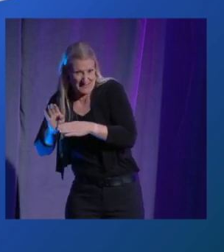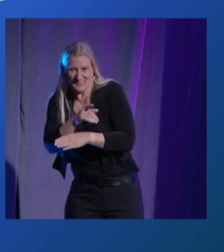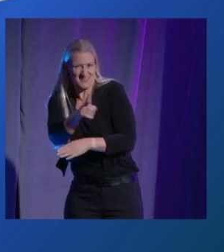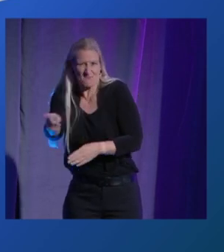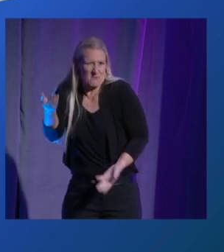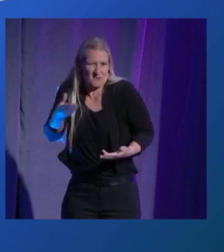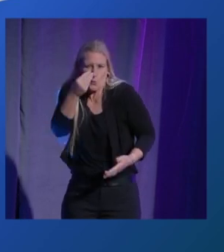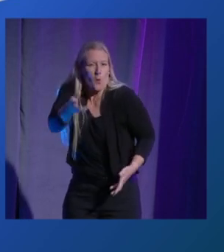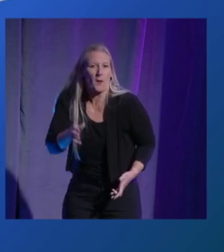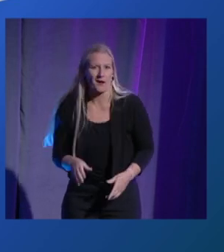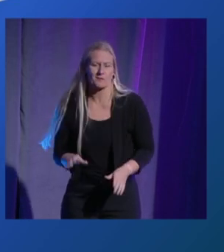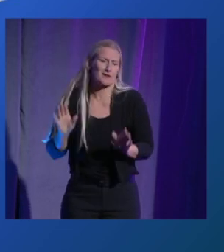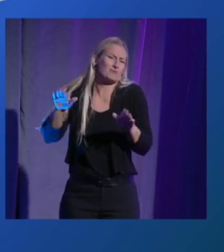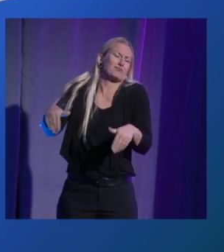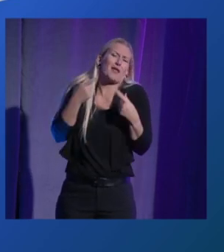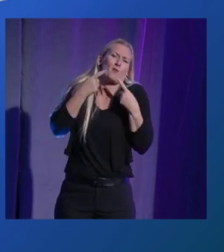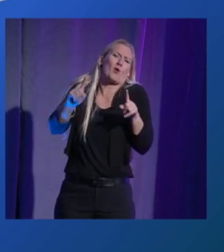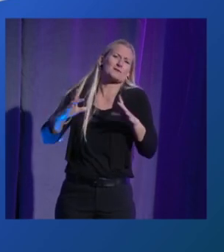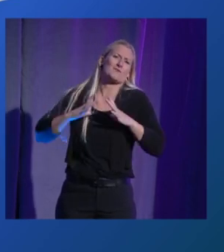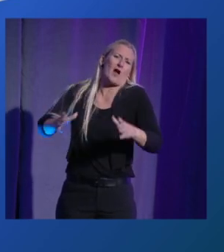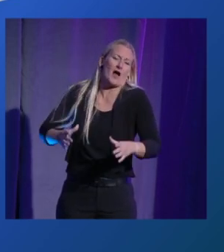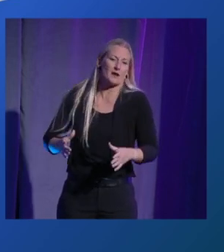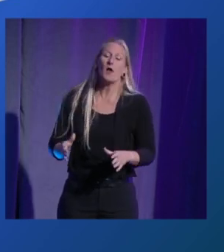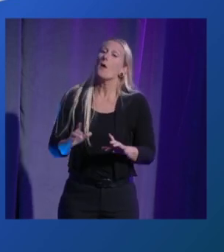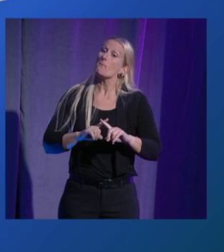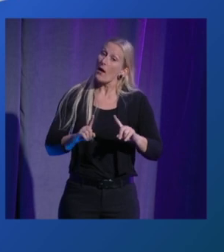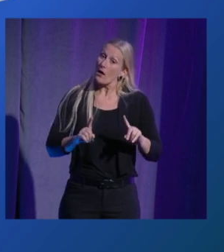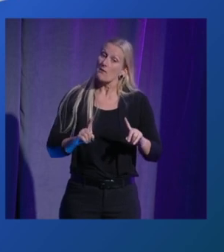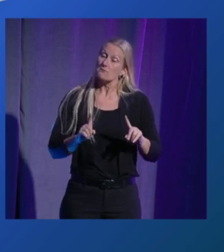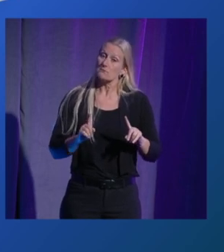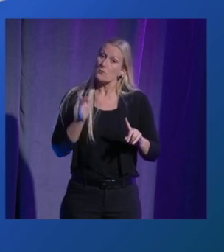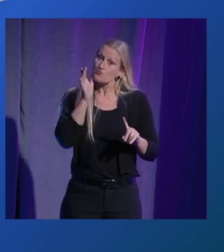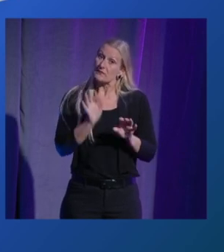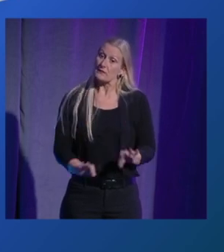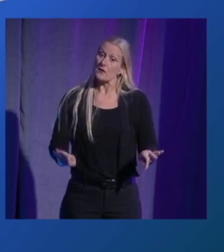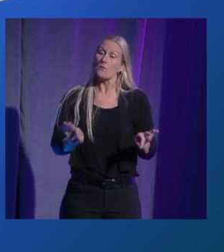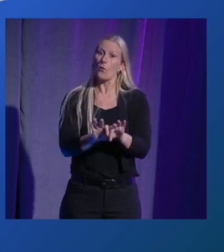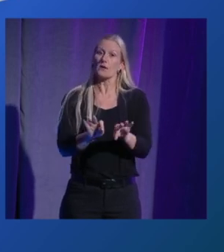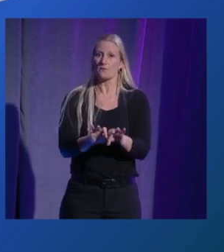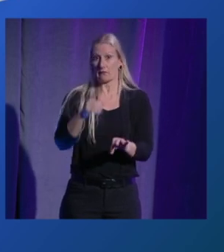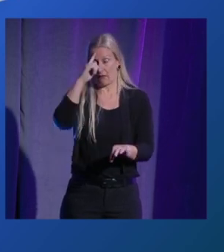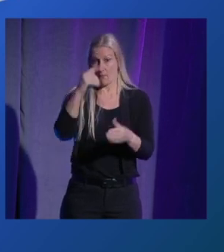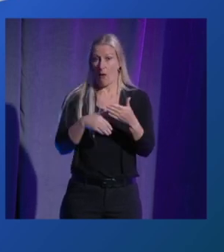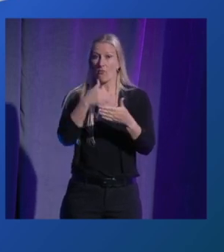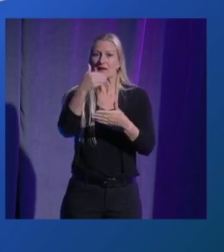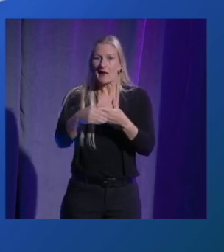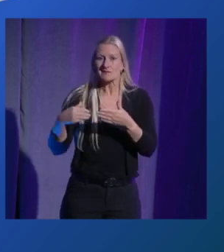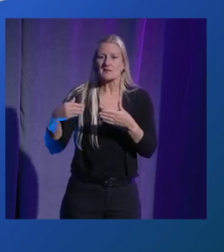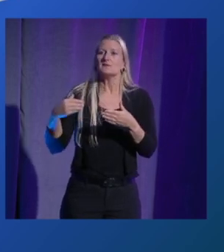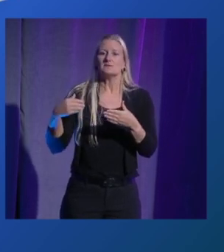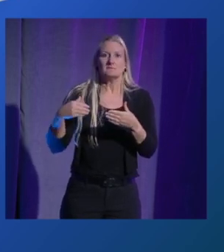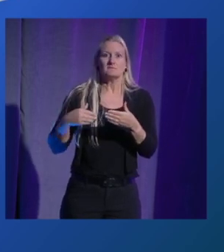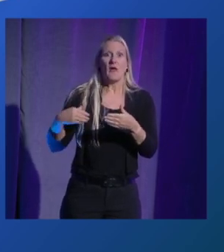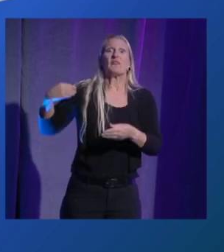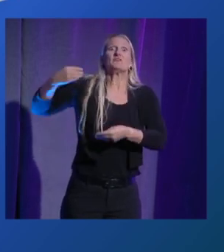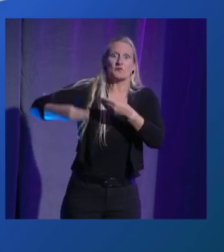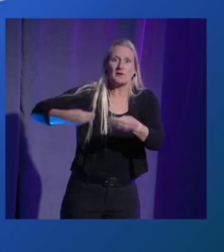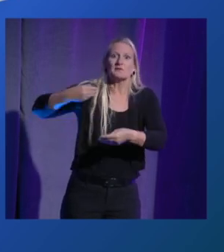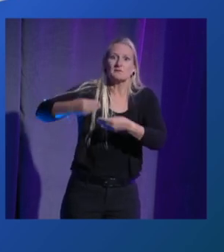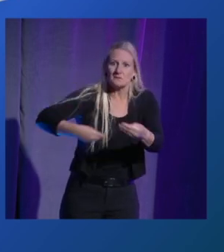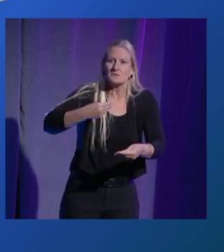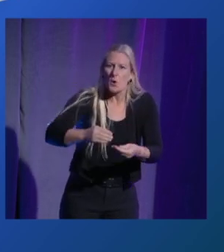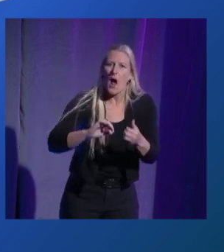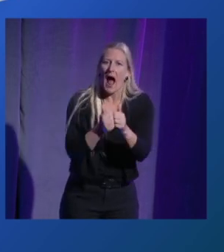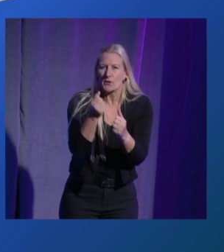of measure the efficacy of them this becomes really important as we sort of think about the Next Generation and the Next Generation and the Next Generation how do you actually understand how they